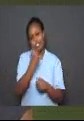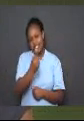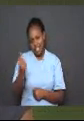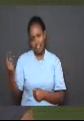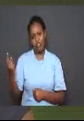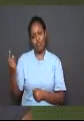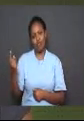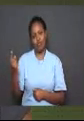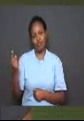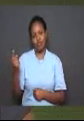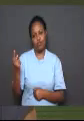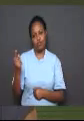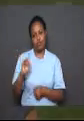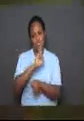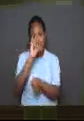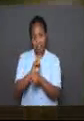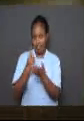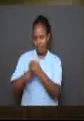citizen's duty to combat it.